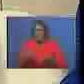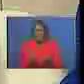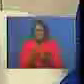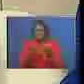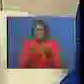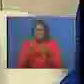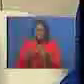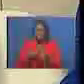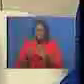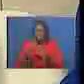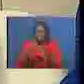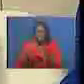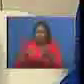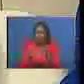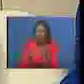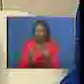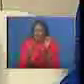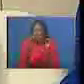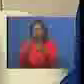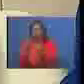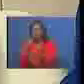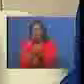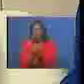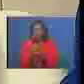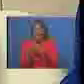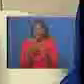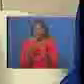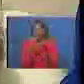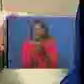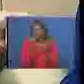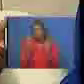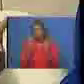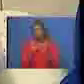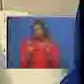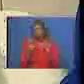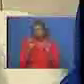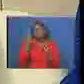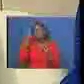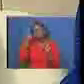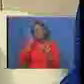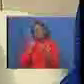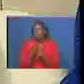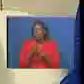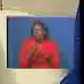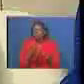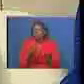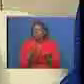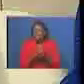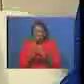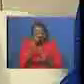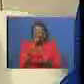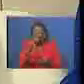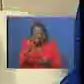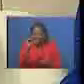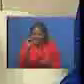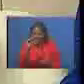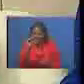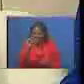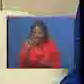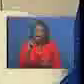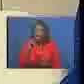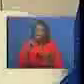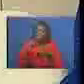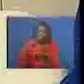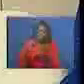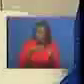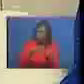into the office first if they are not into the space nobody can know about that so the internship provides an opportunity for all those